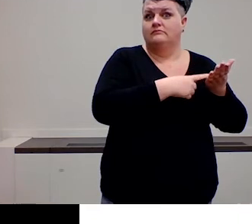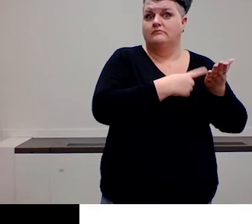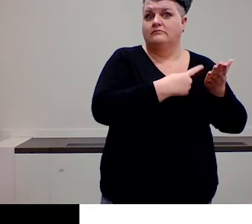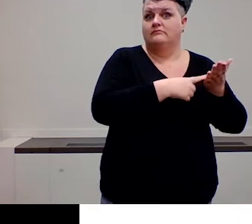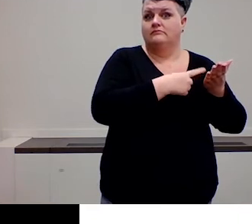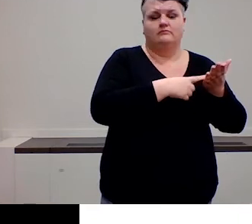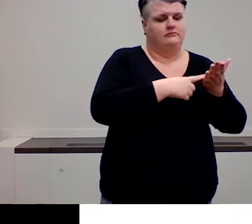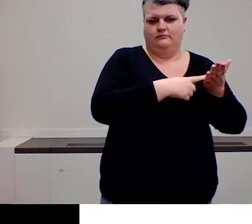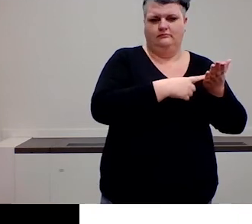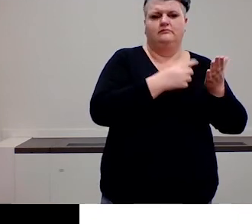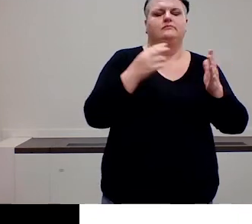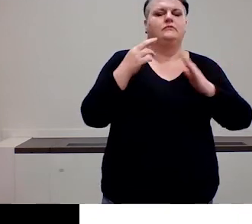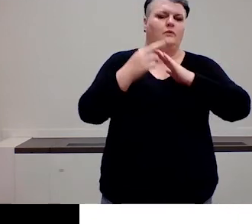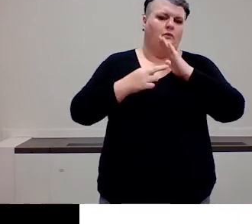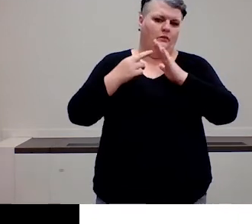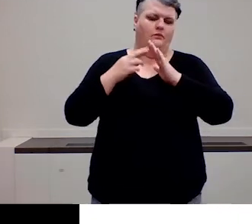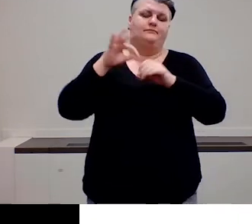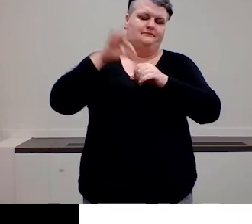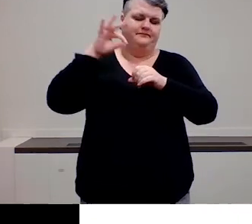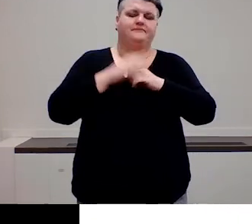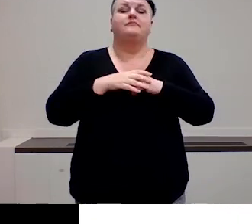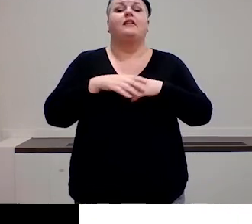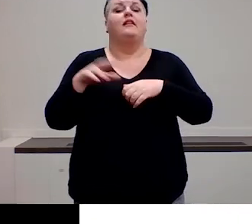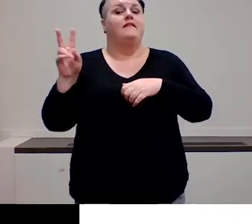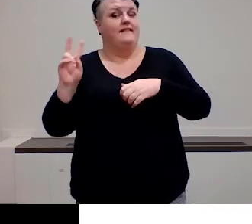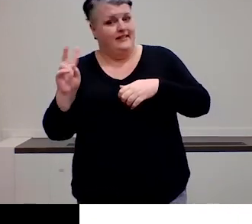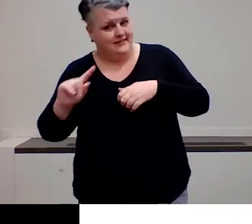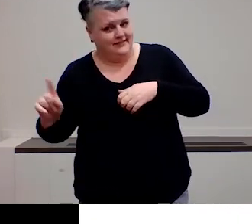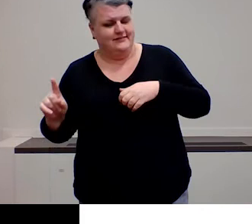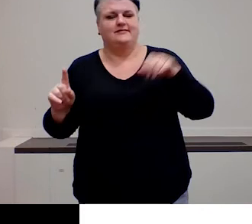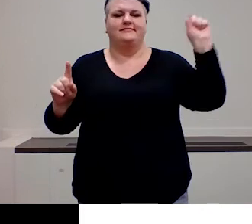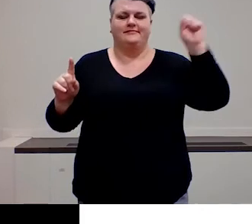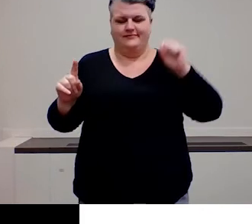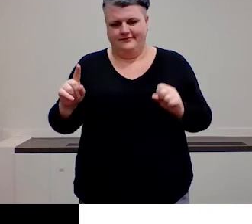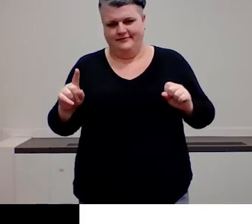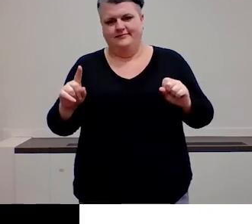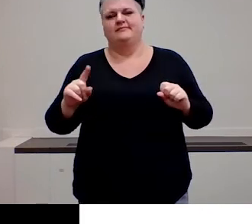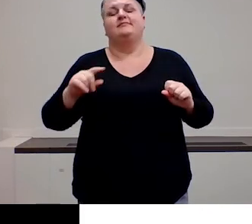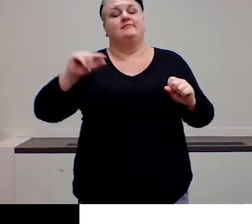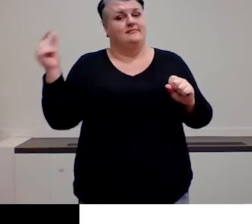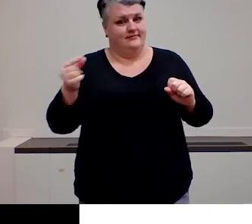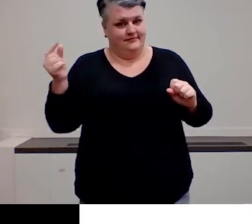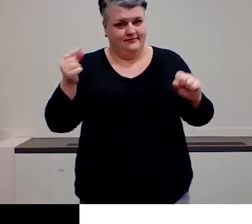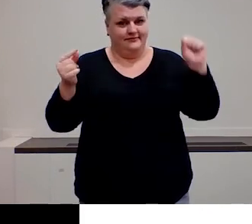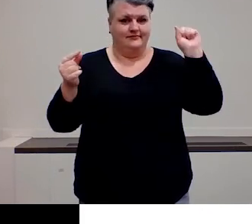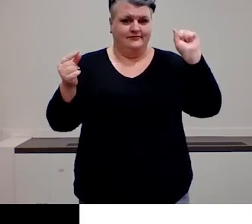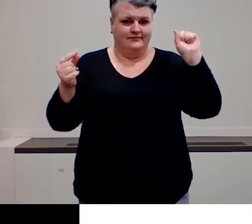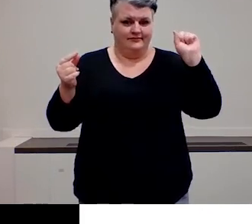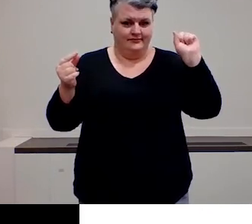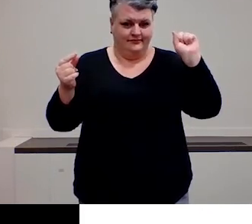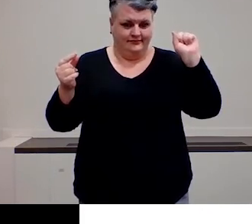Treasurer Hearing none, please call the roll. Mr. Vasquez, Yes. Mrs. Gherkin,